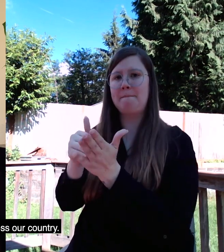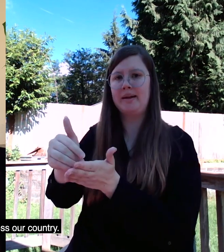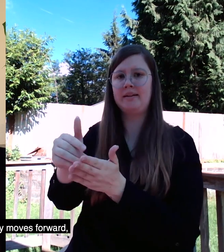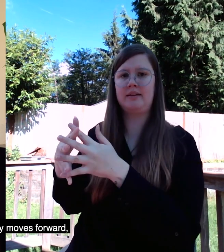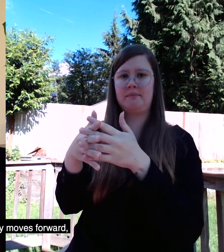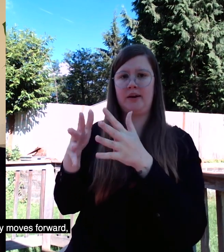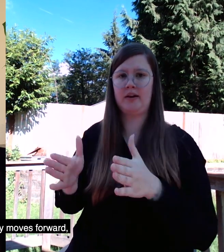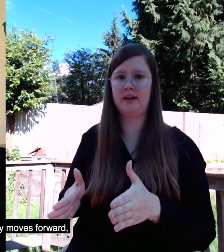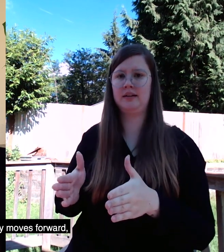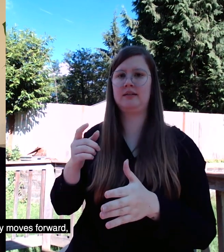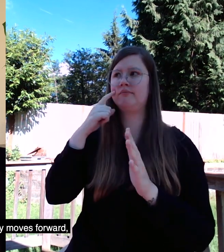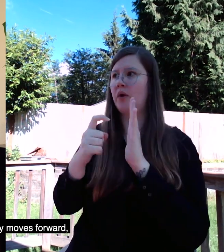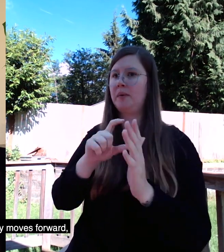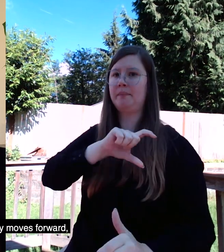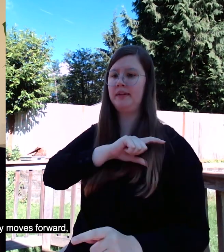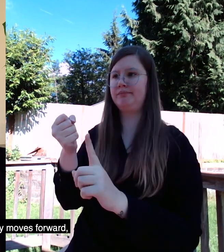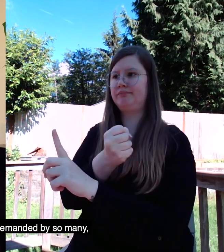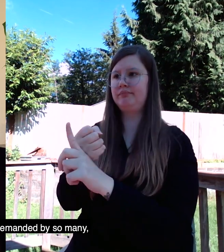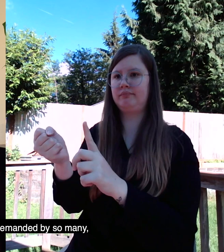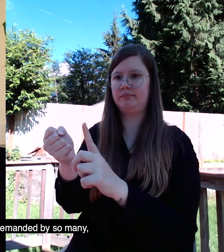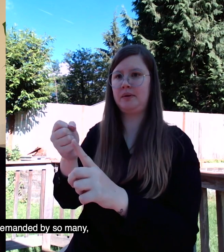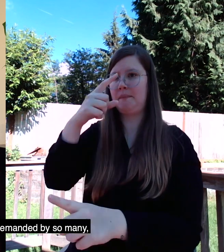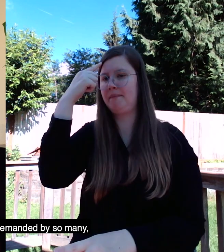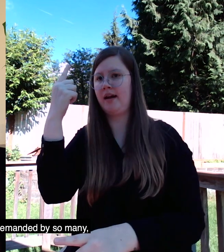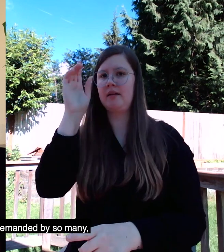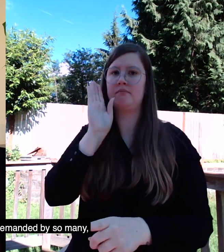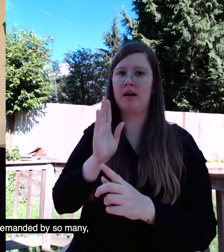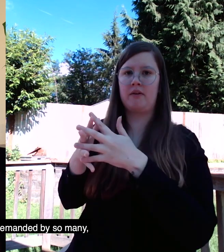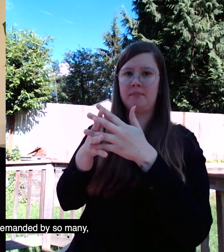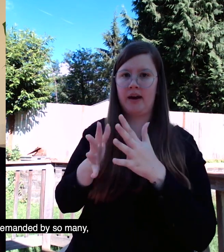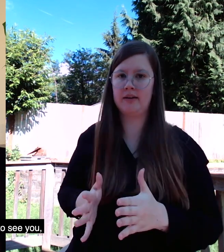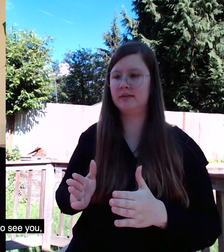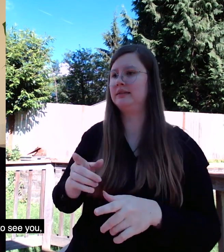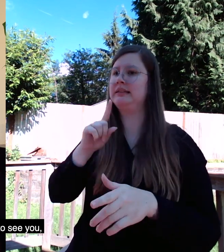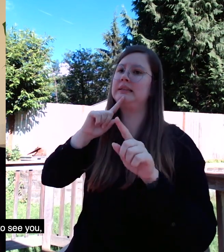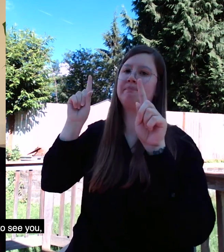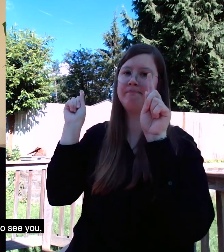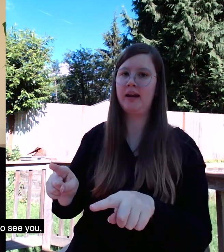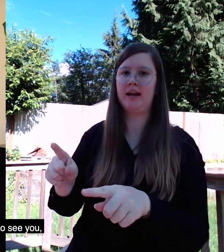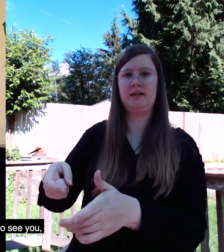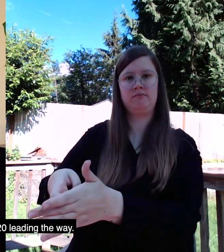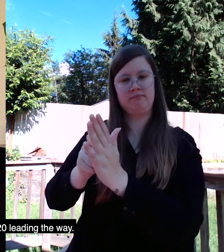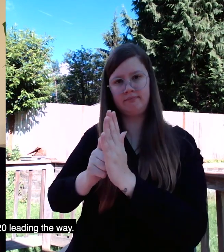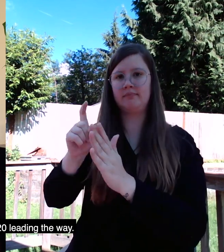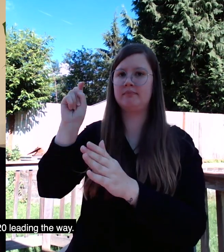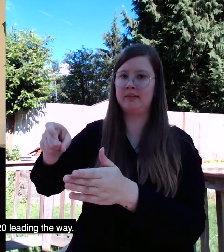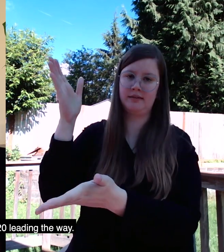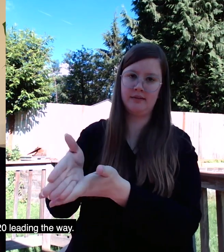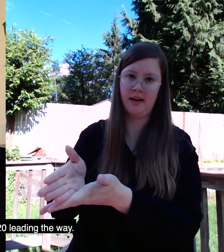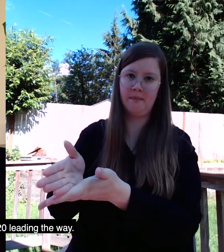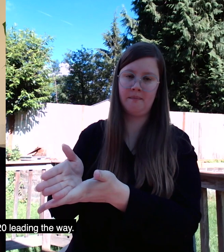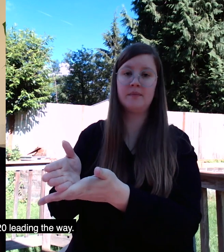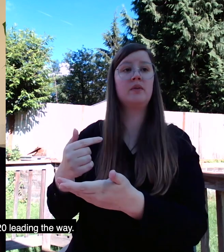country. As this country moves forward, as real change is demanded by so many, I hope to see you, the class